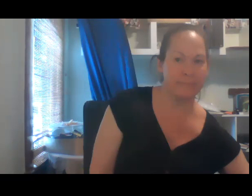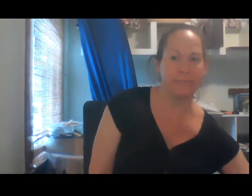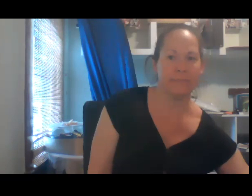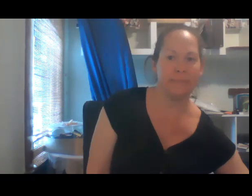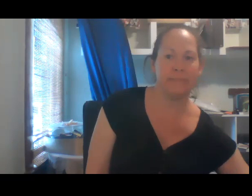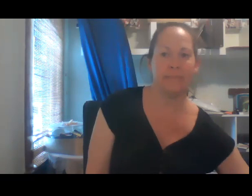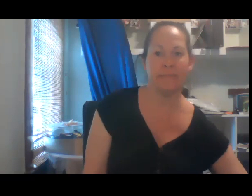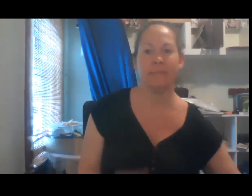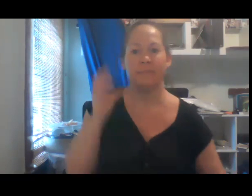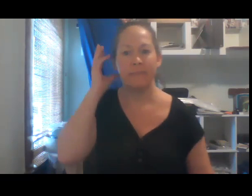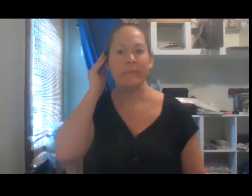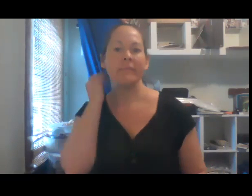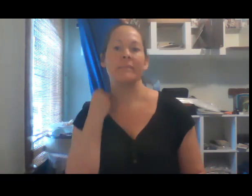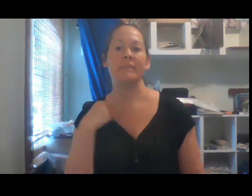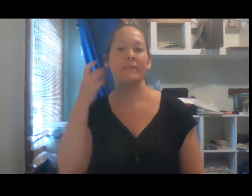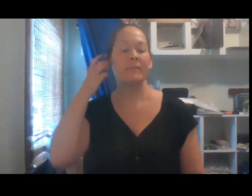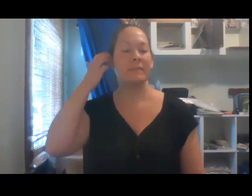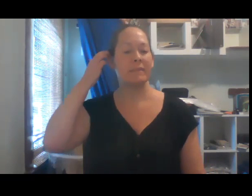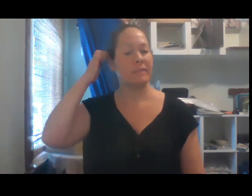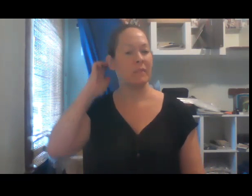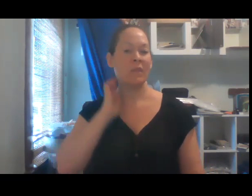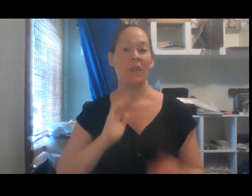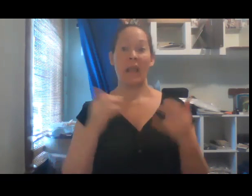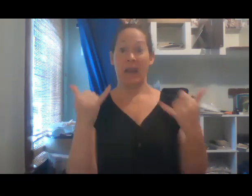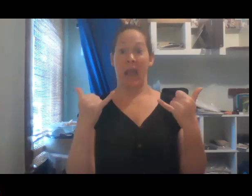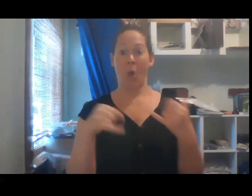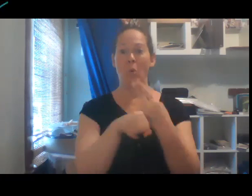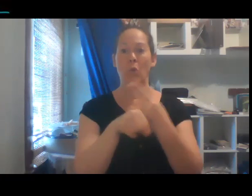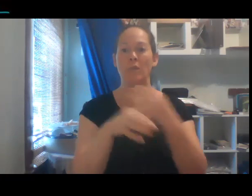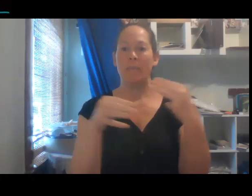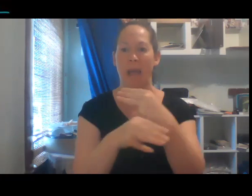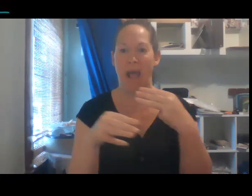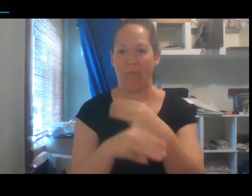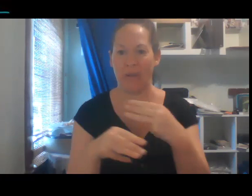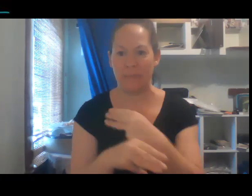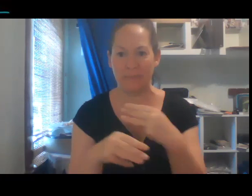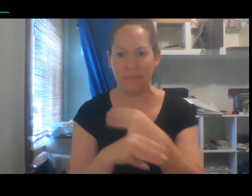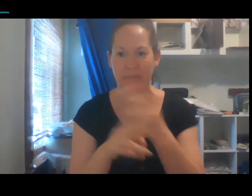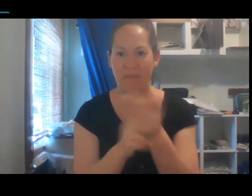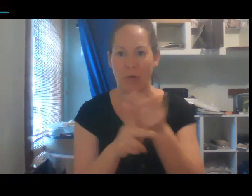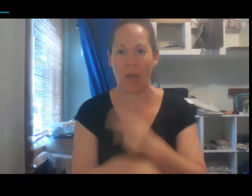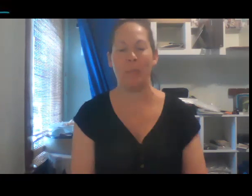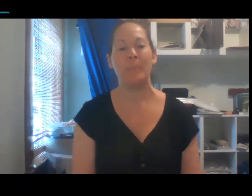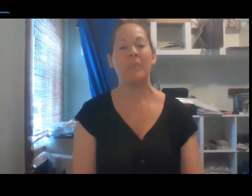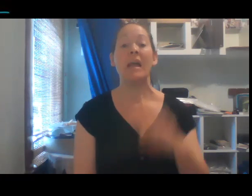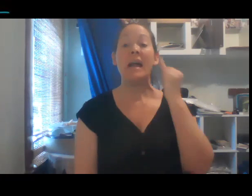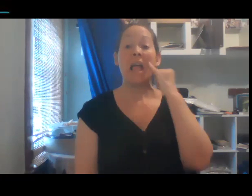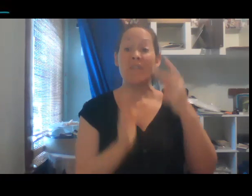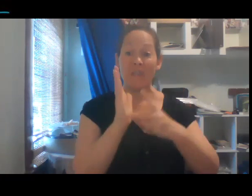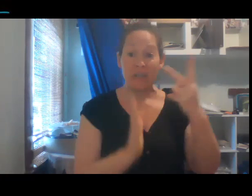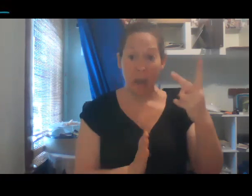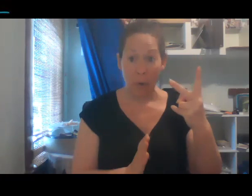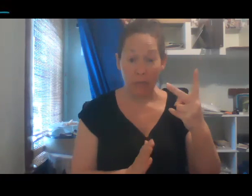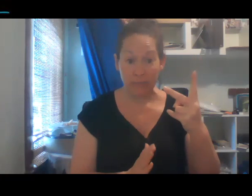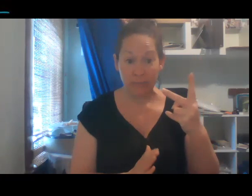And I'm just going to use that as my guiding. Now I'm going to let the math tell me what to do. Well, if I double,